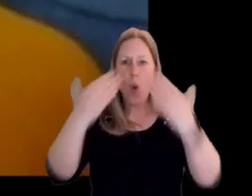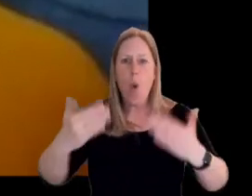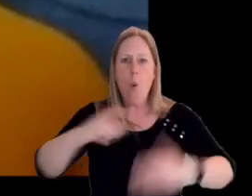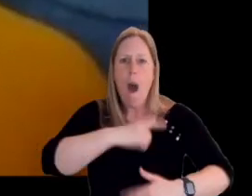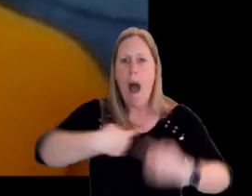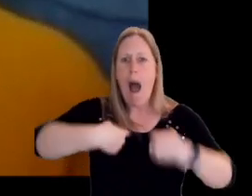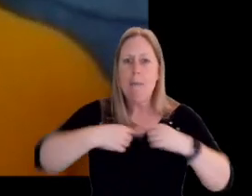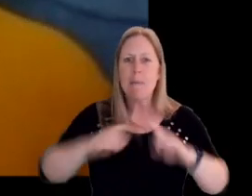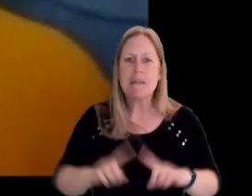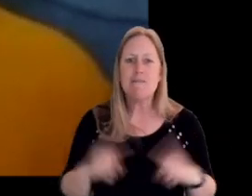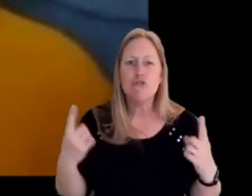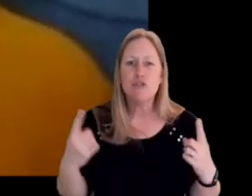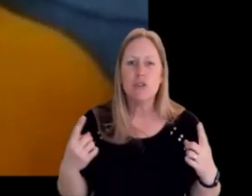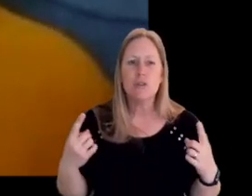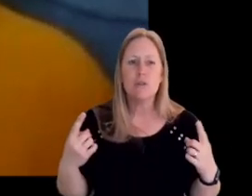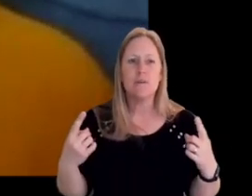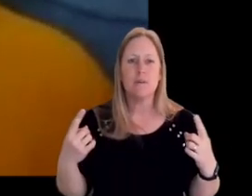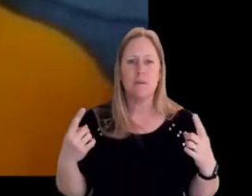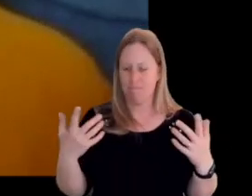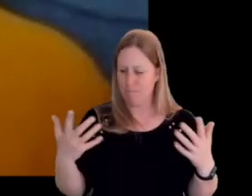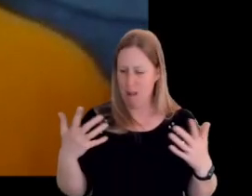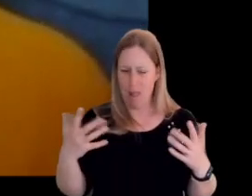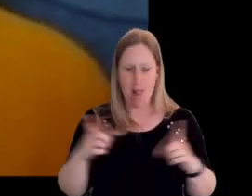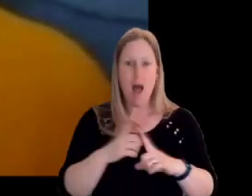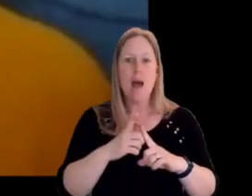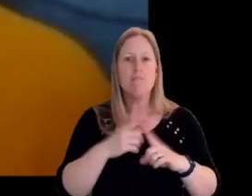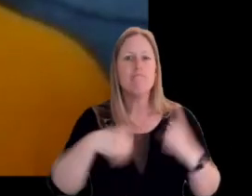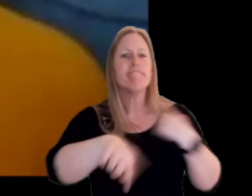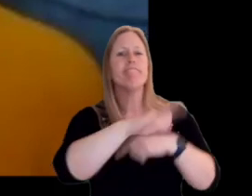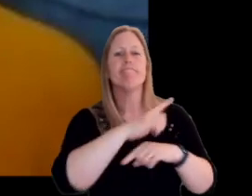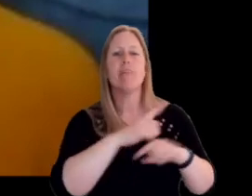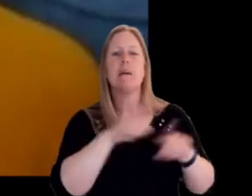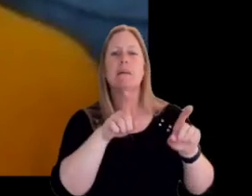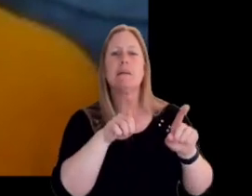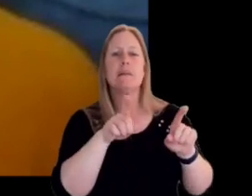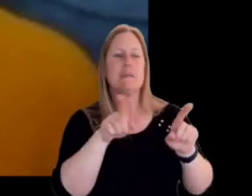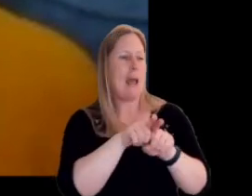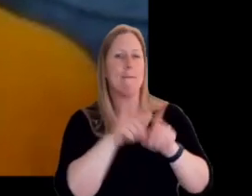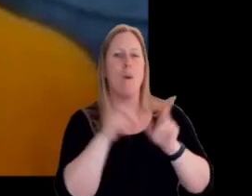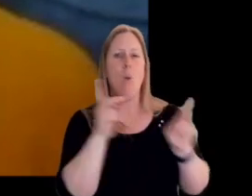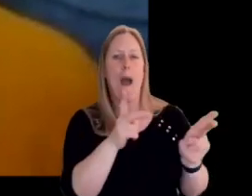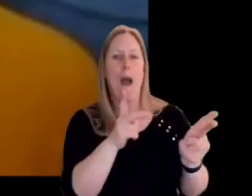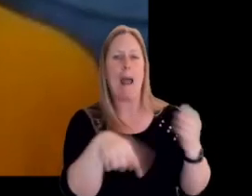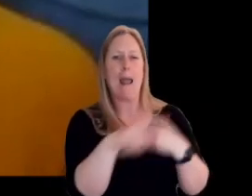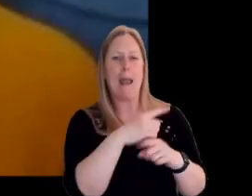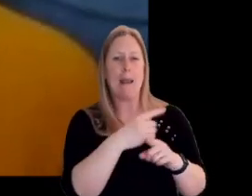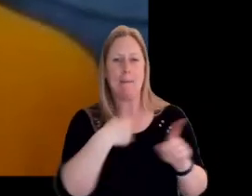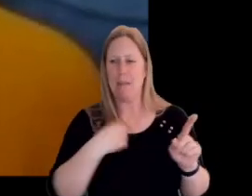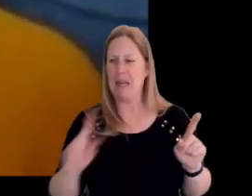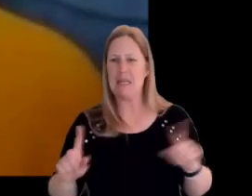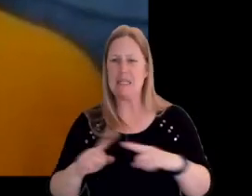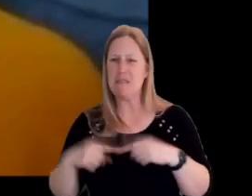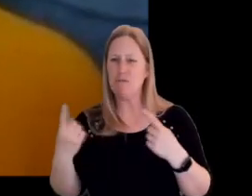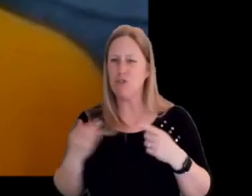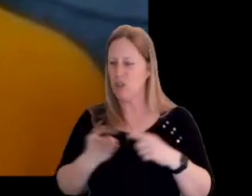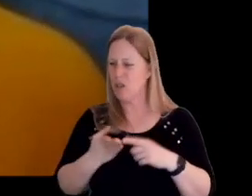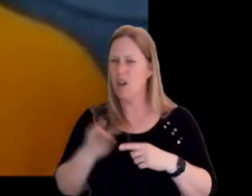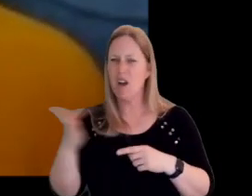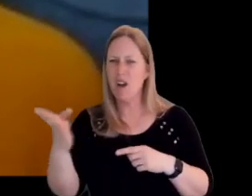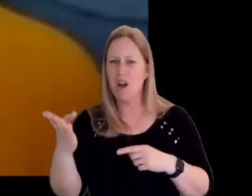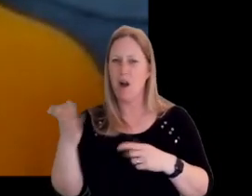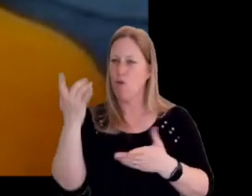different. It's a bit like having a different sat nav to everybody else, but your one takes you to the